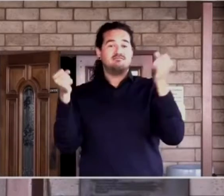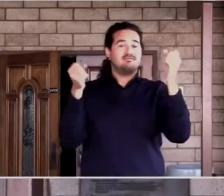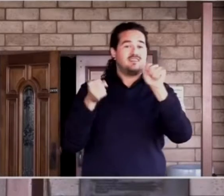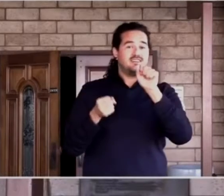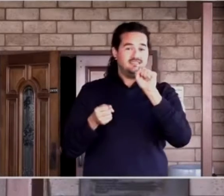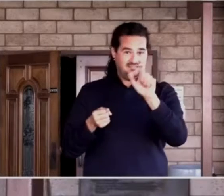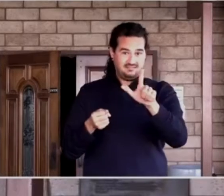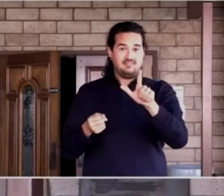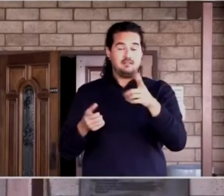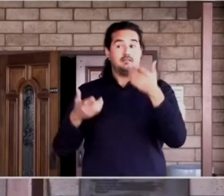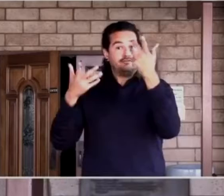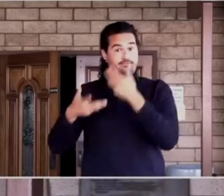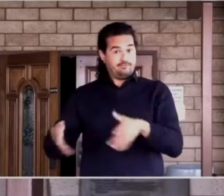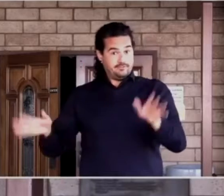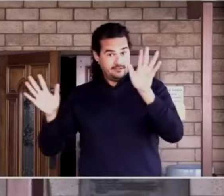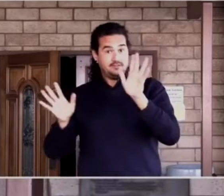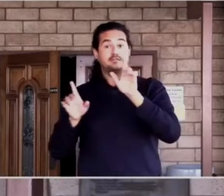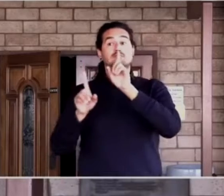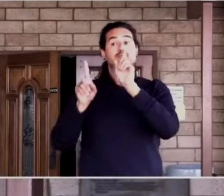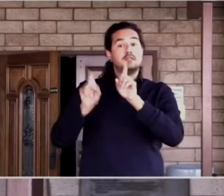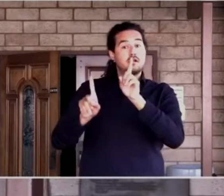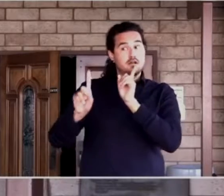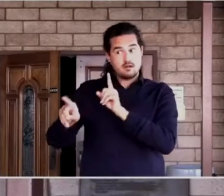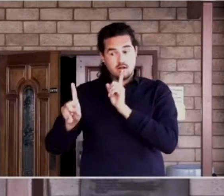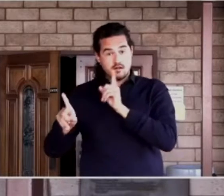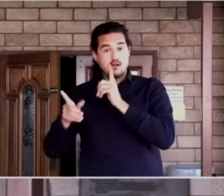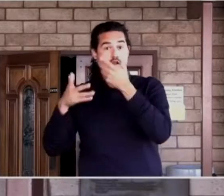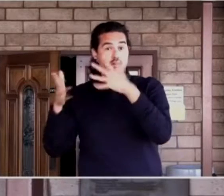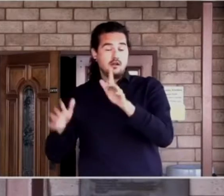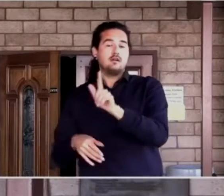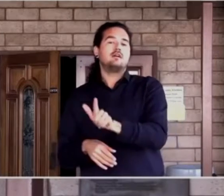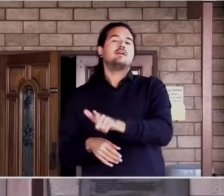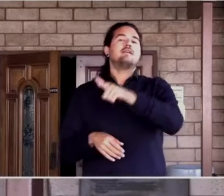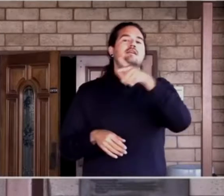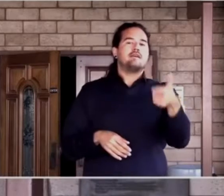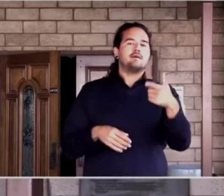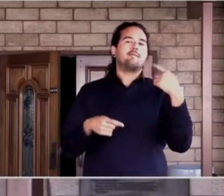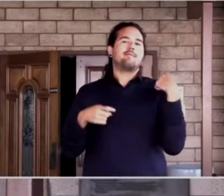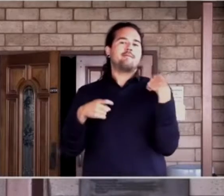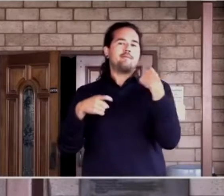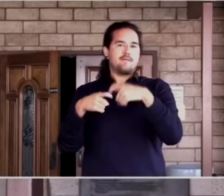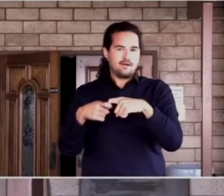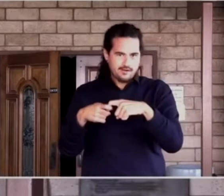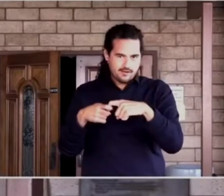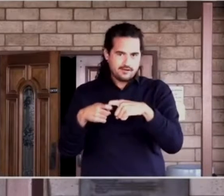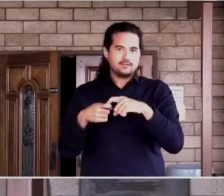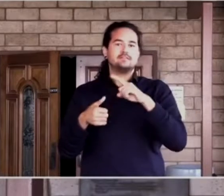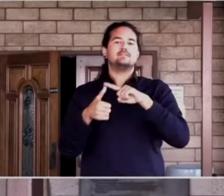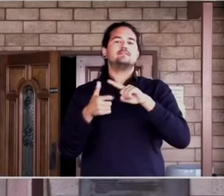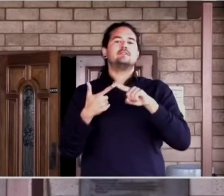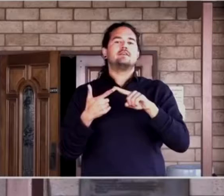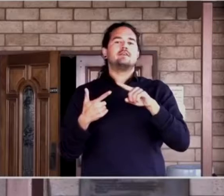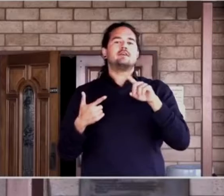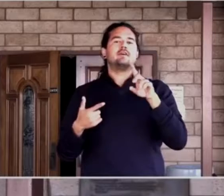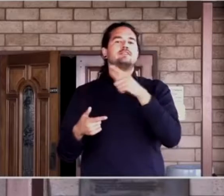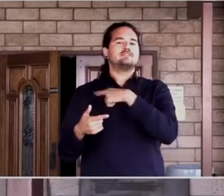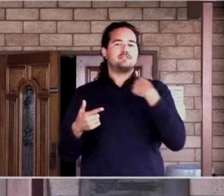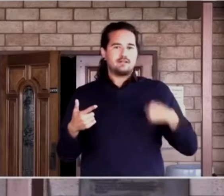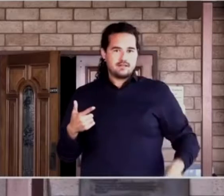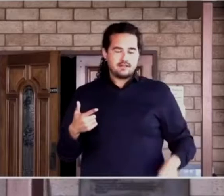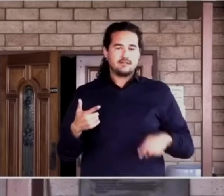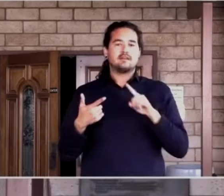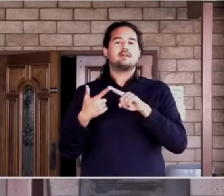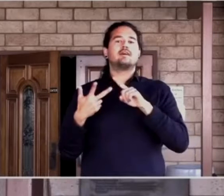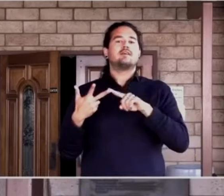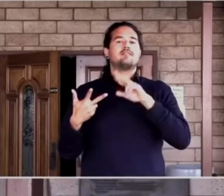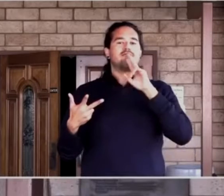period of questions and answers. After that, we will have statements in Spanish, Chinese, Vietnamese, and